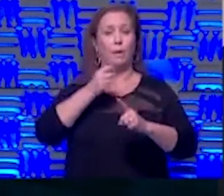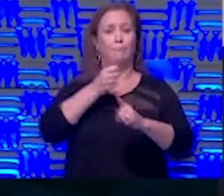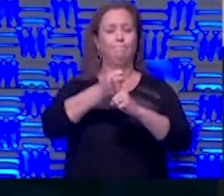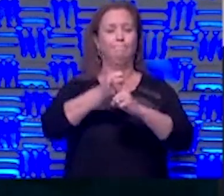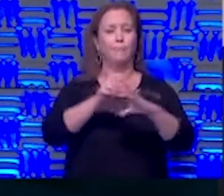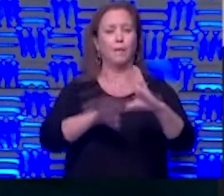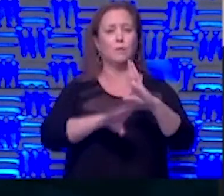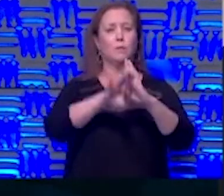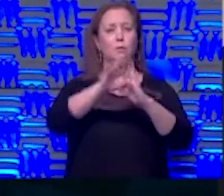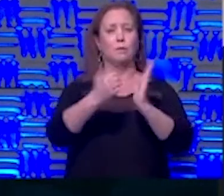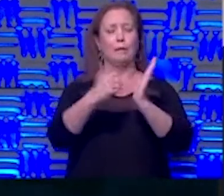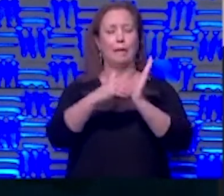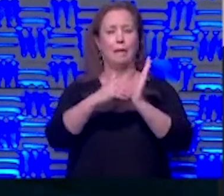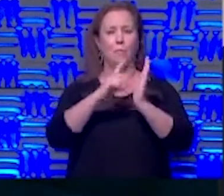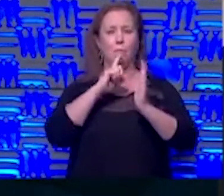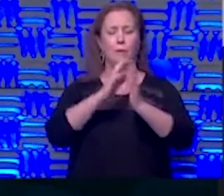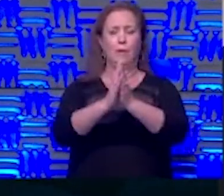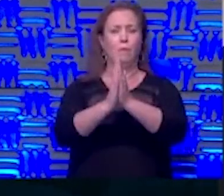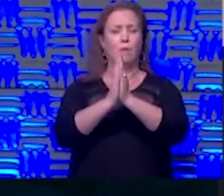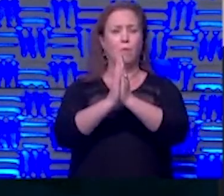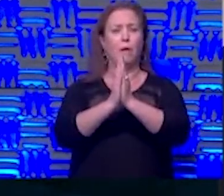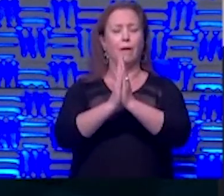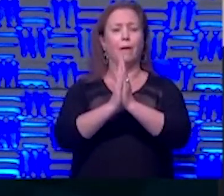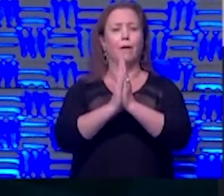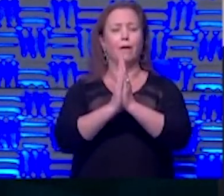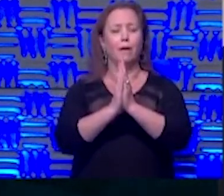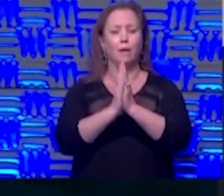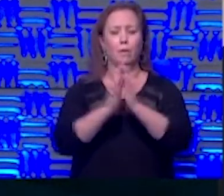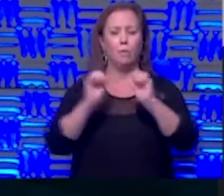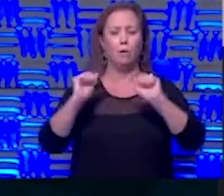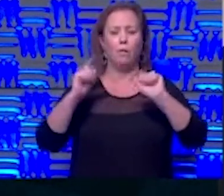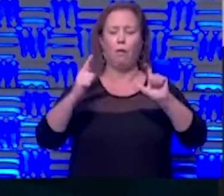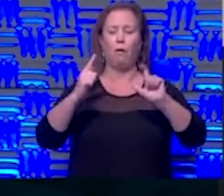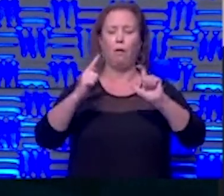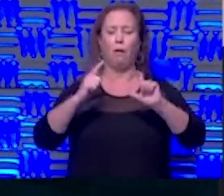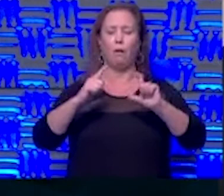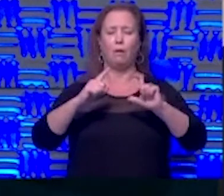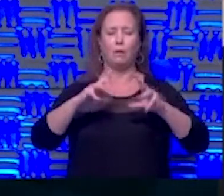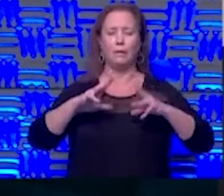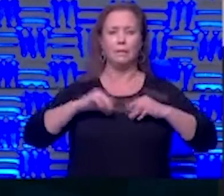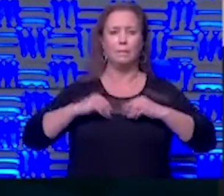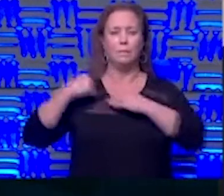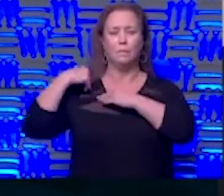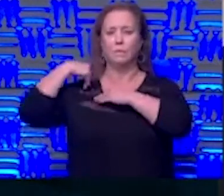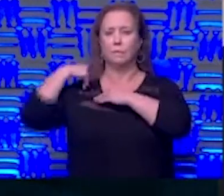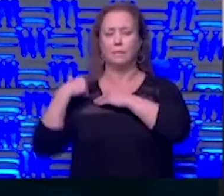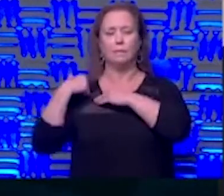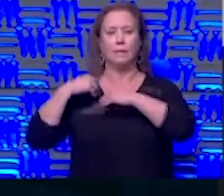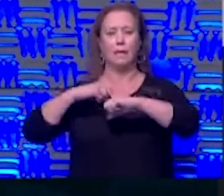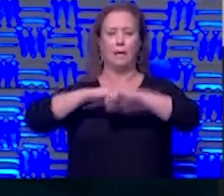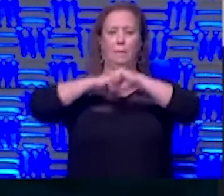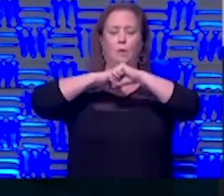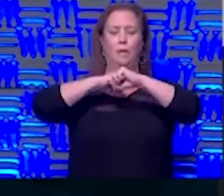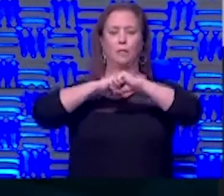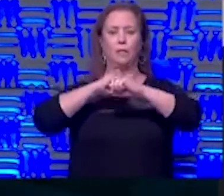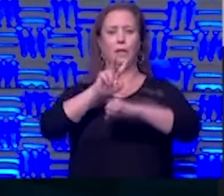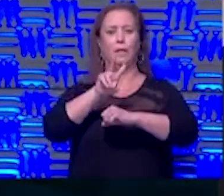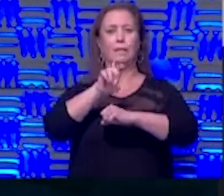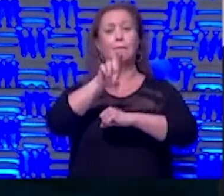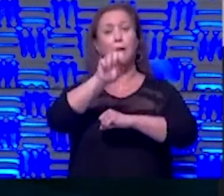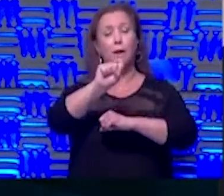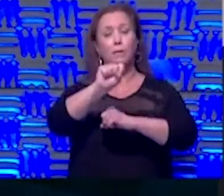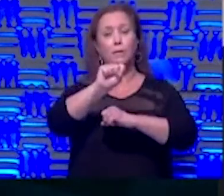we are prayerful that we will all take appropriate protection and that this virus will